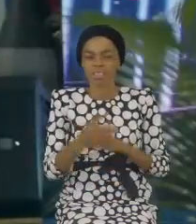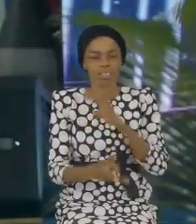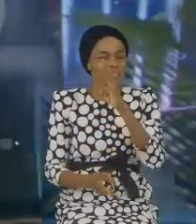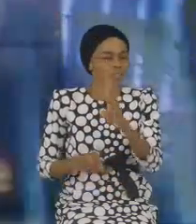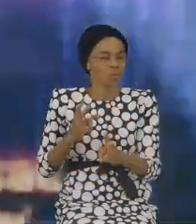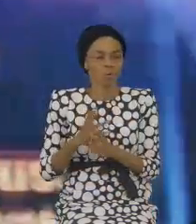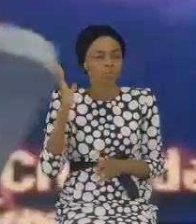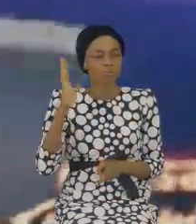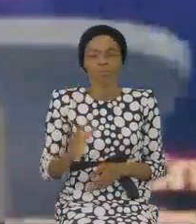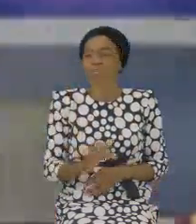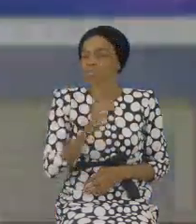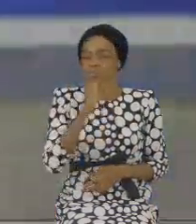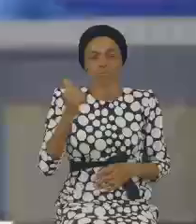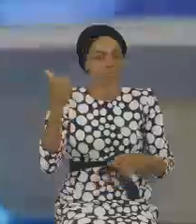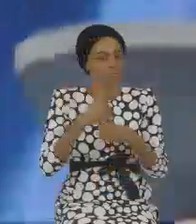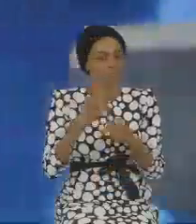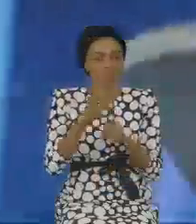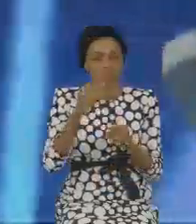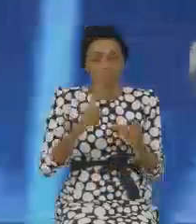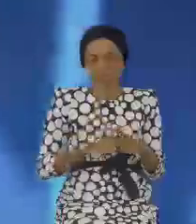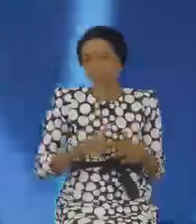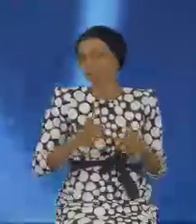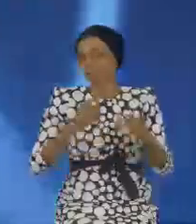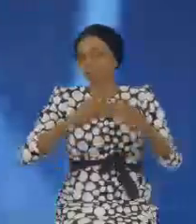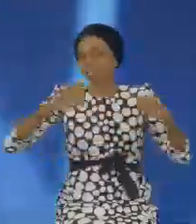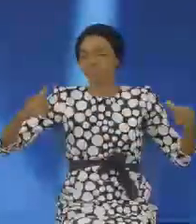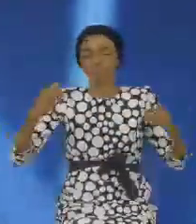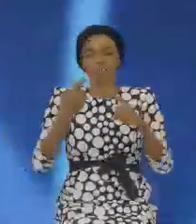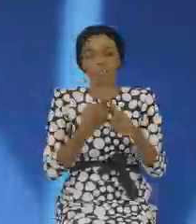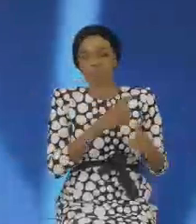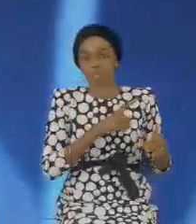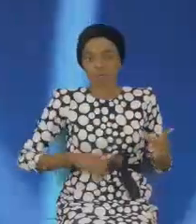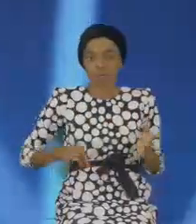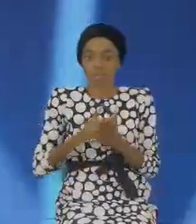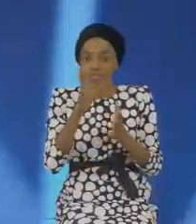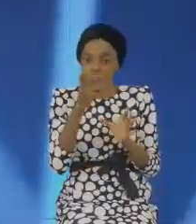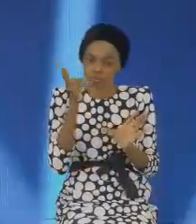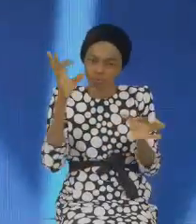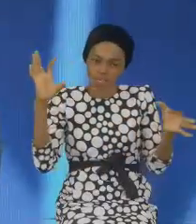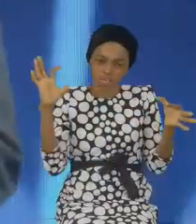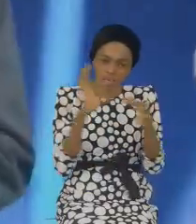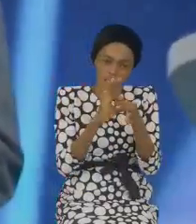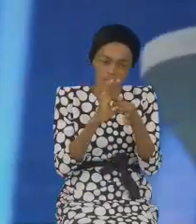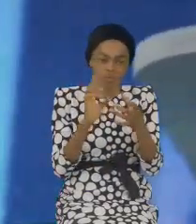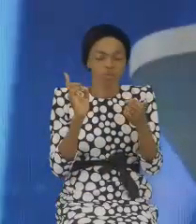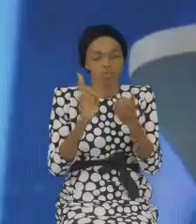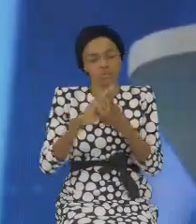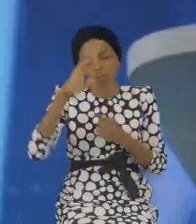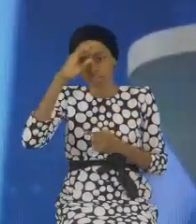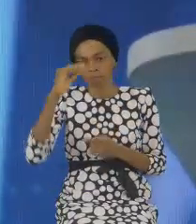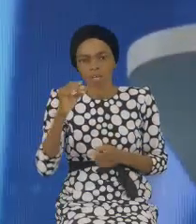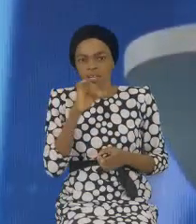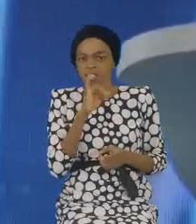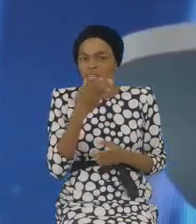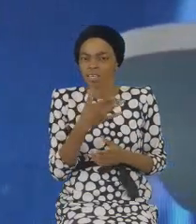will not make you to depart from the Lord. That ye cleave unto him. Is there any